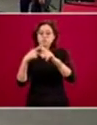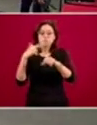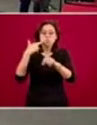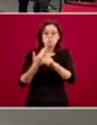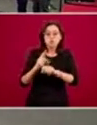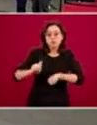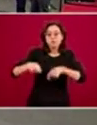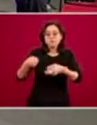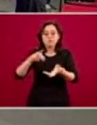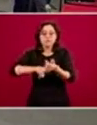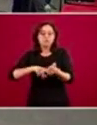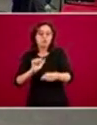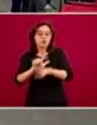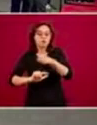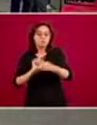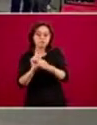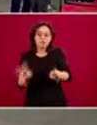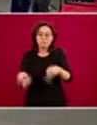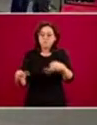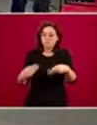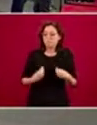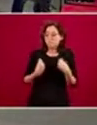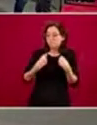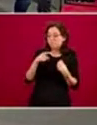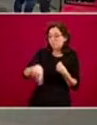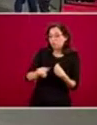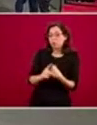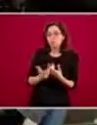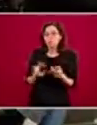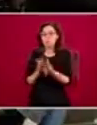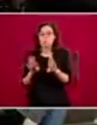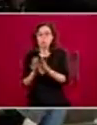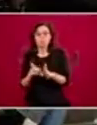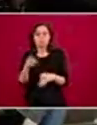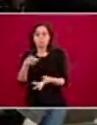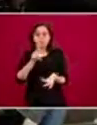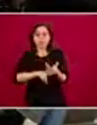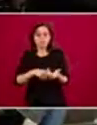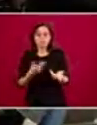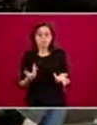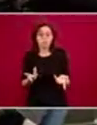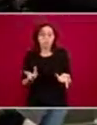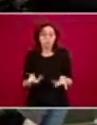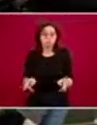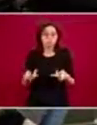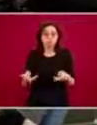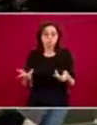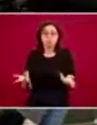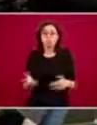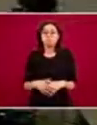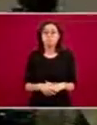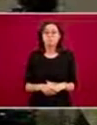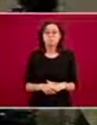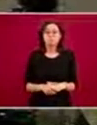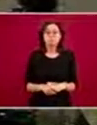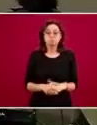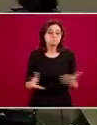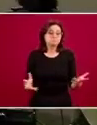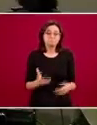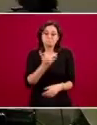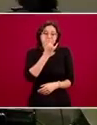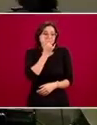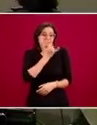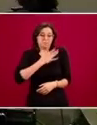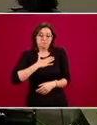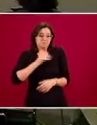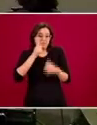Mexico gonna be closing wet markets in which live animals are sold? Well, this is a topic that